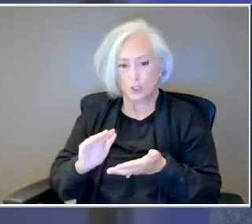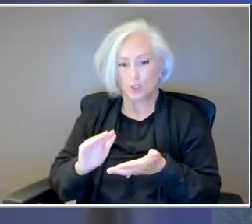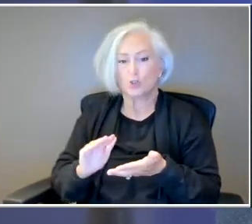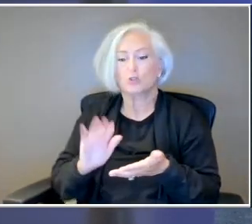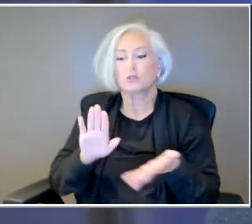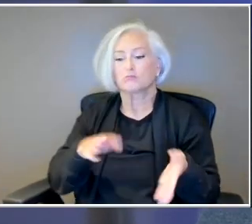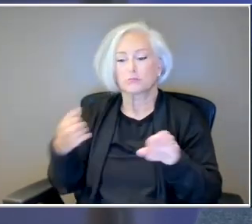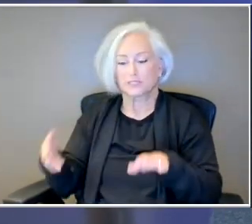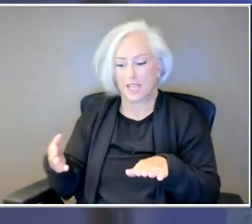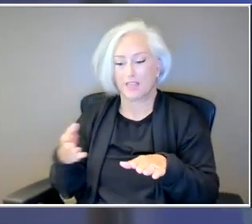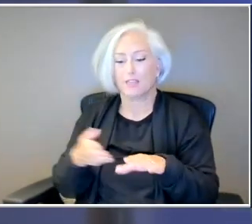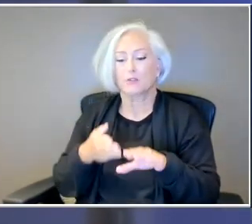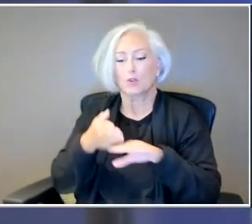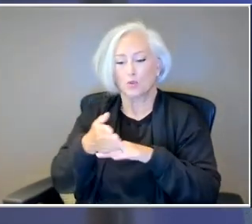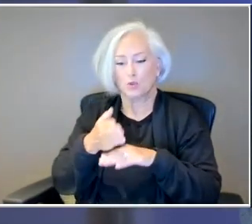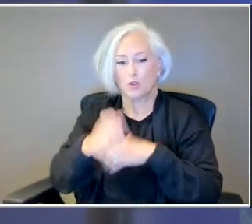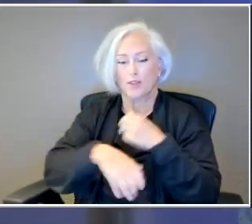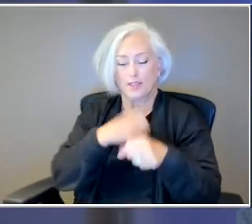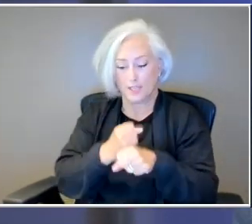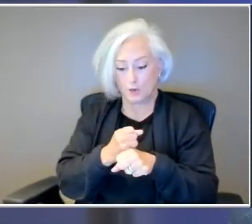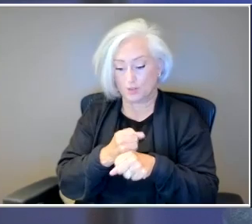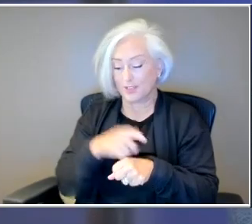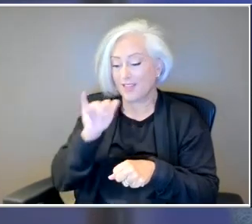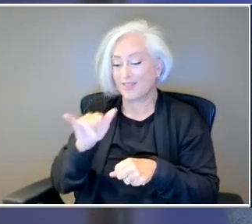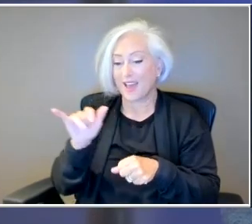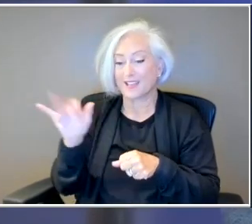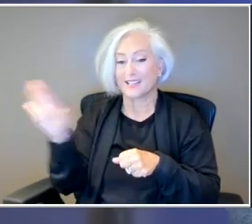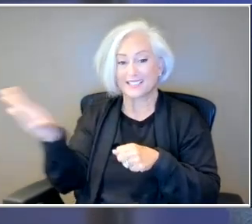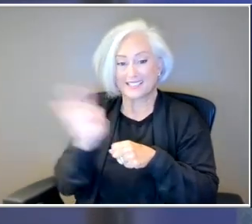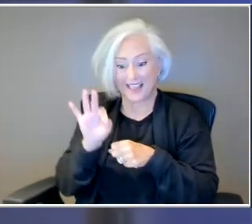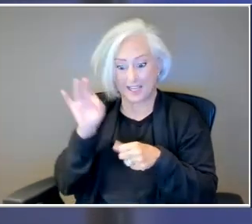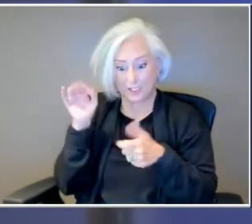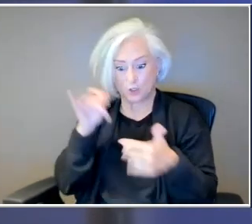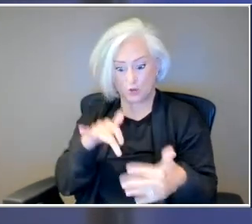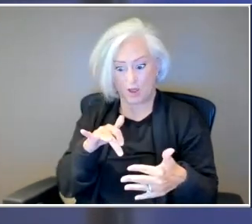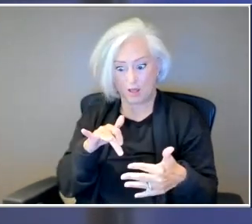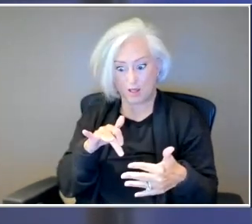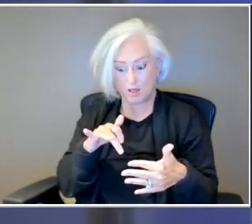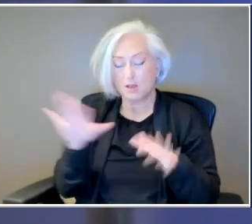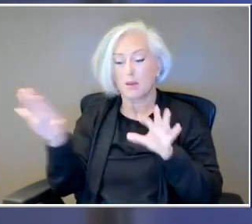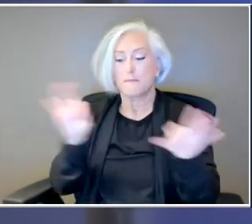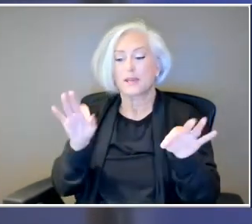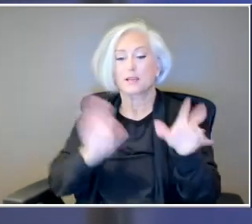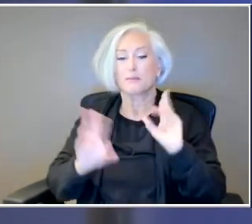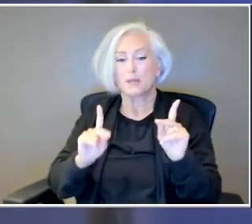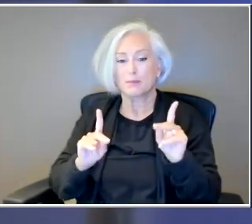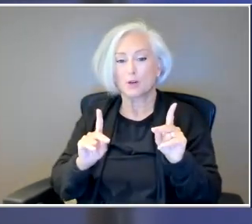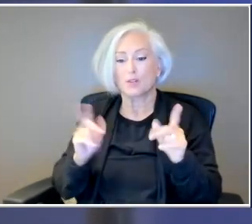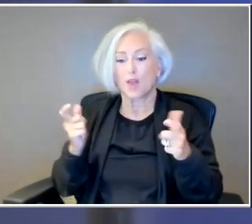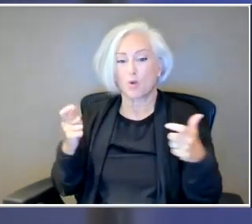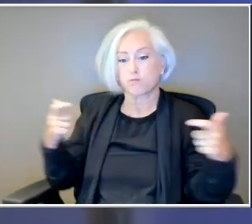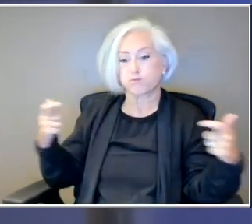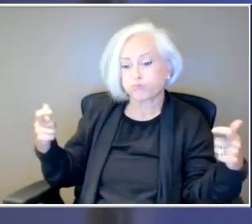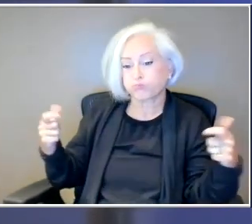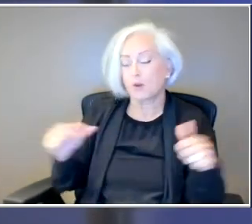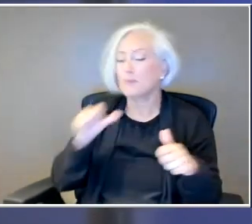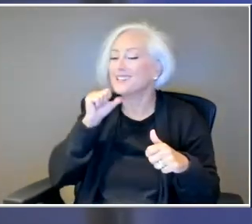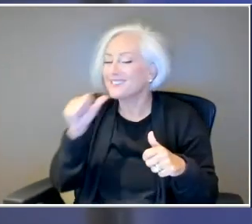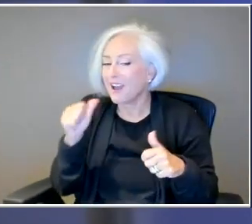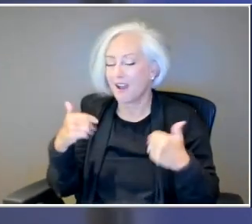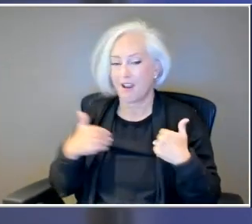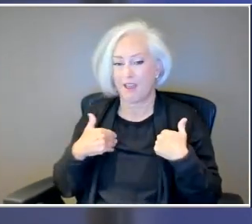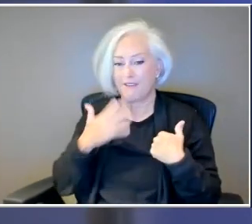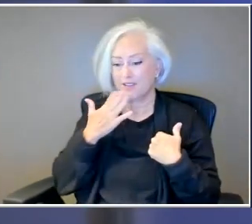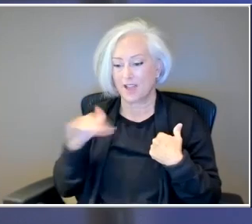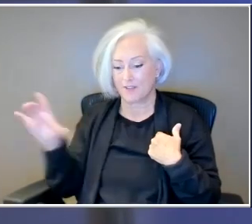wanted to do in the SELECT trials, they wanted to get people that did not have diabetes but were obese. Now they did choose people that had already had a cardiovascular